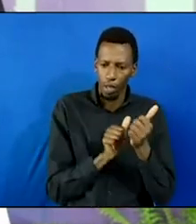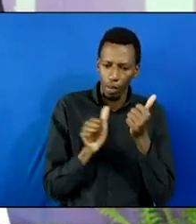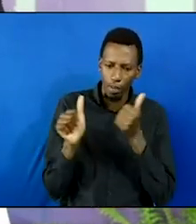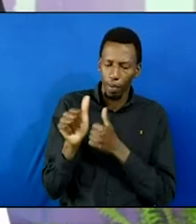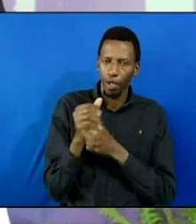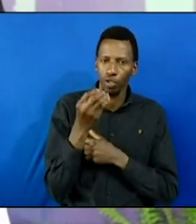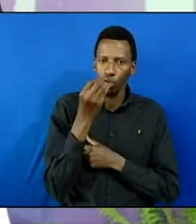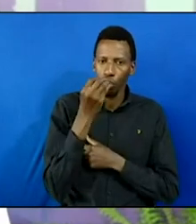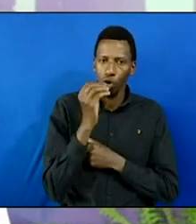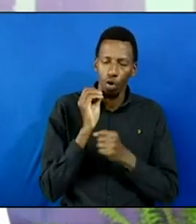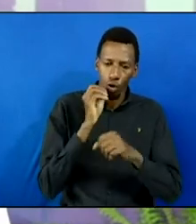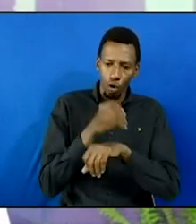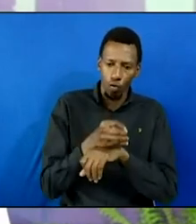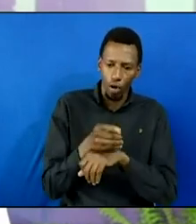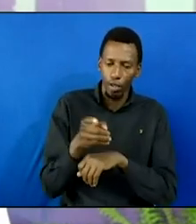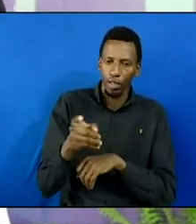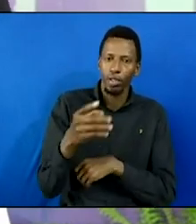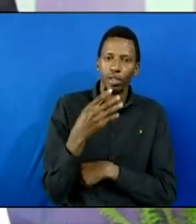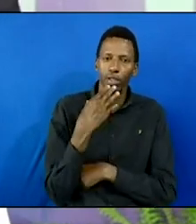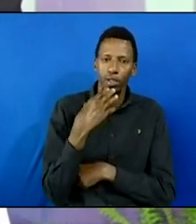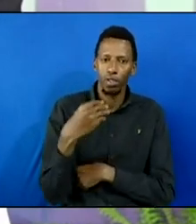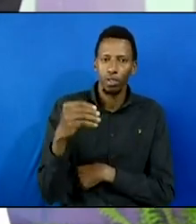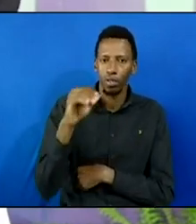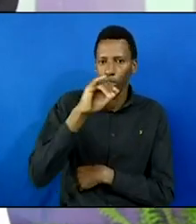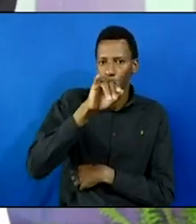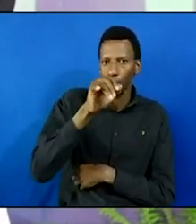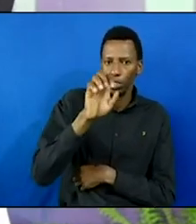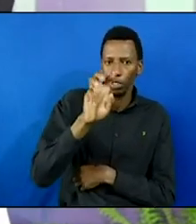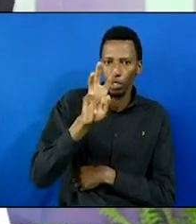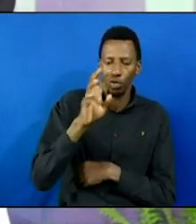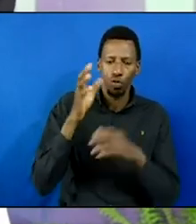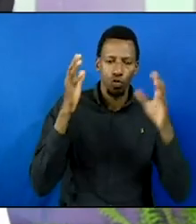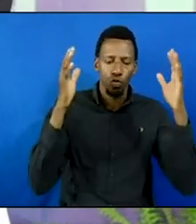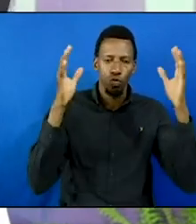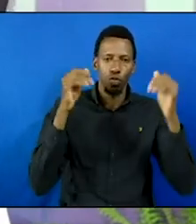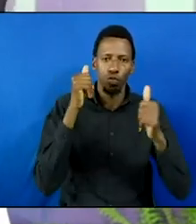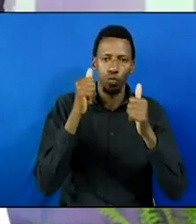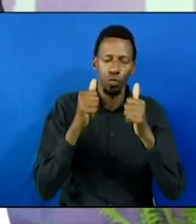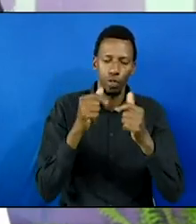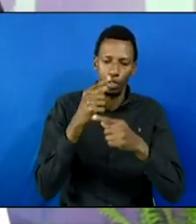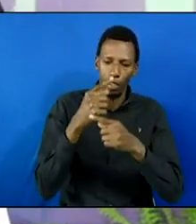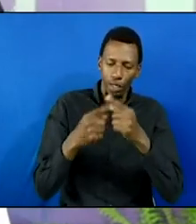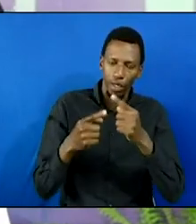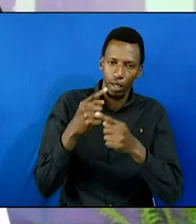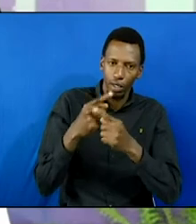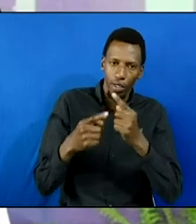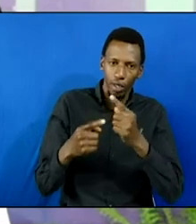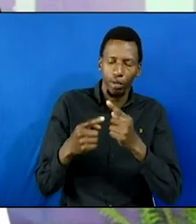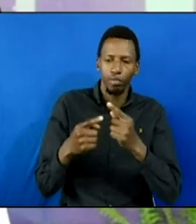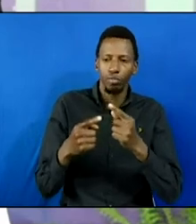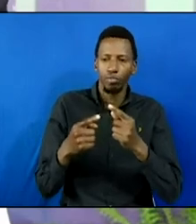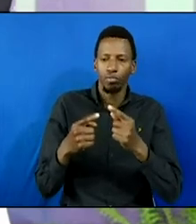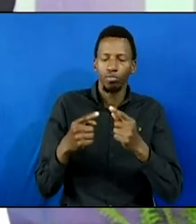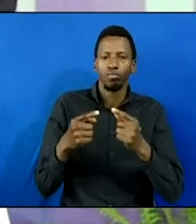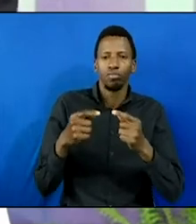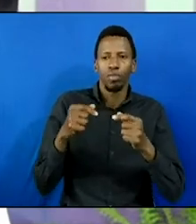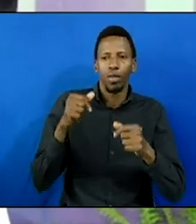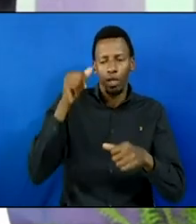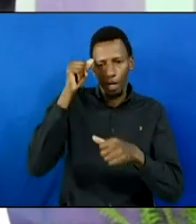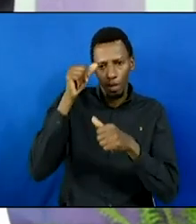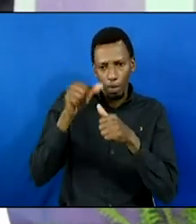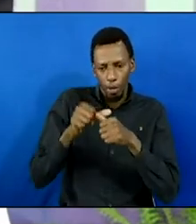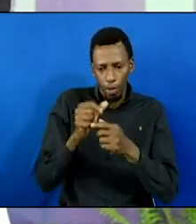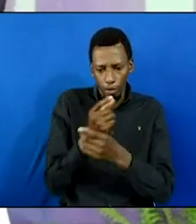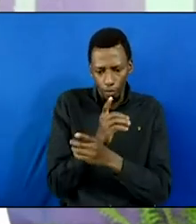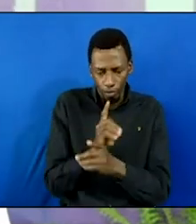which was a Jewish festivity that will come every year in commemoration of the